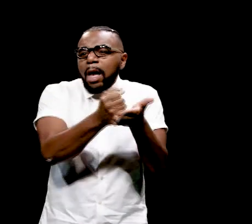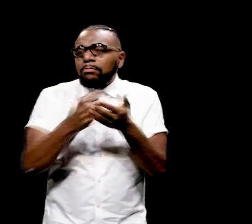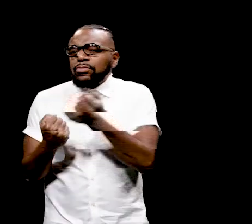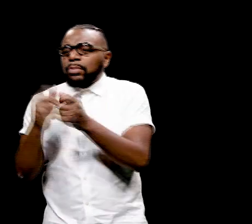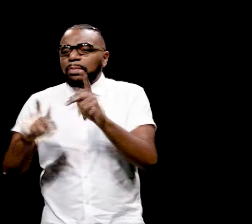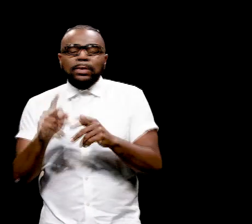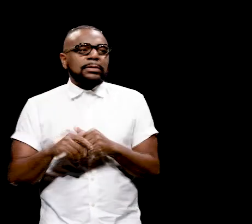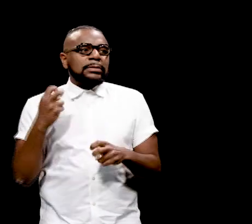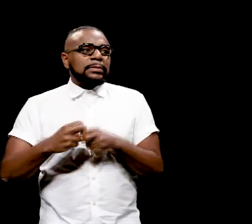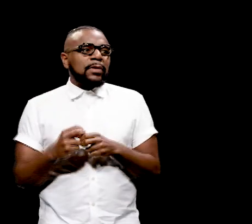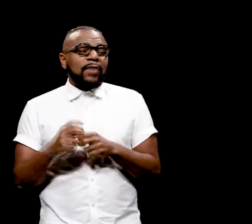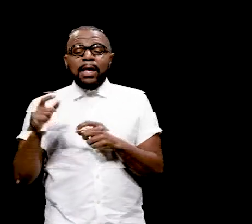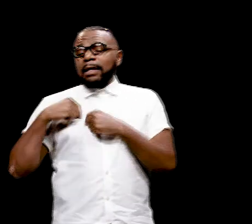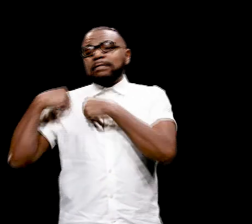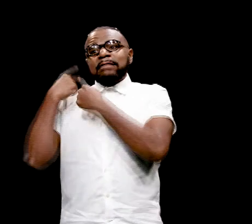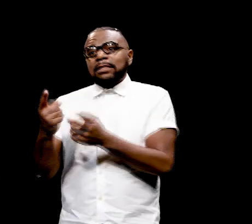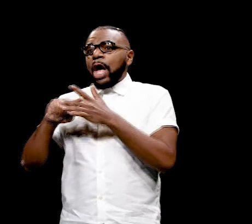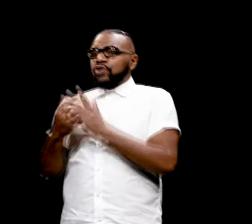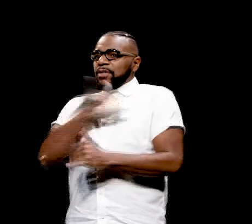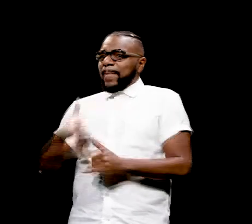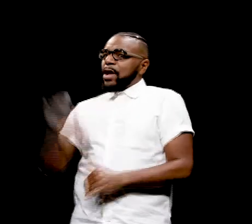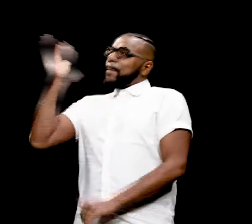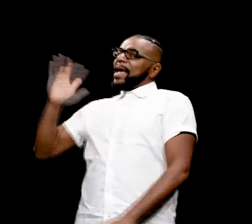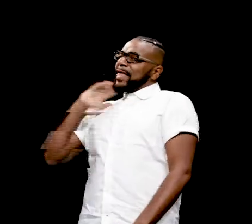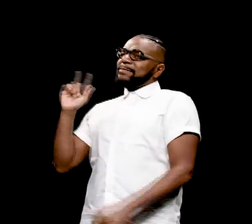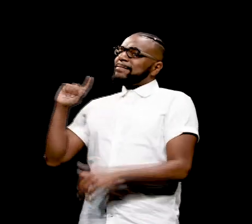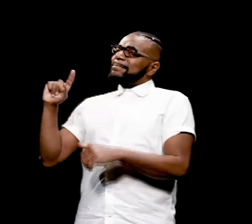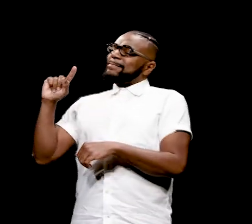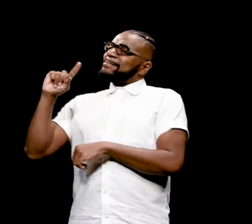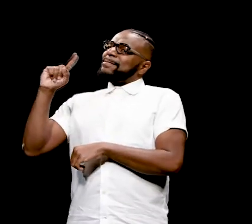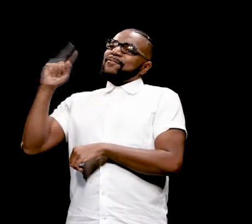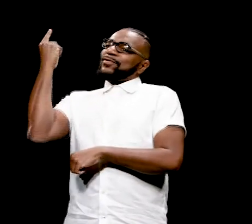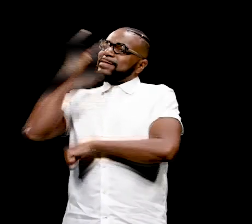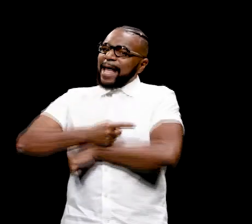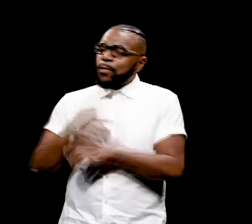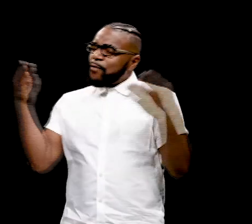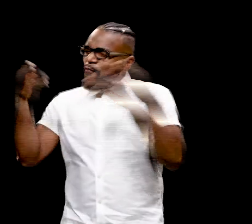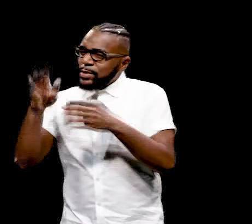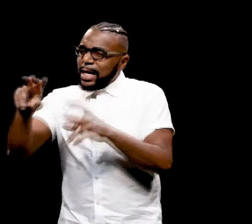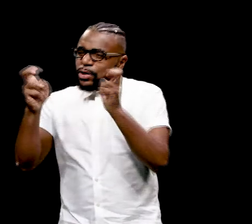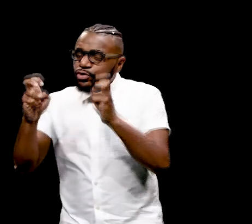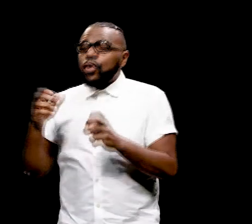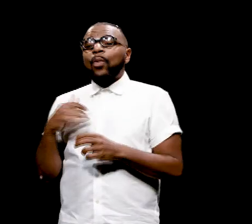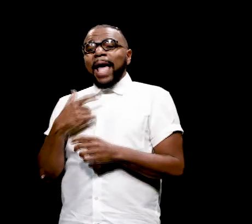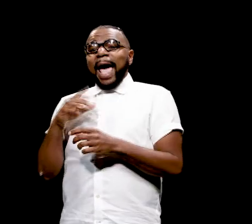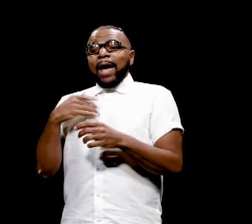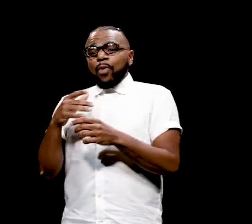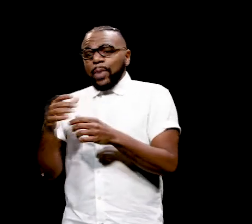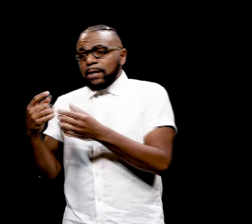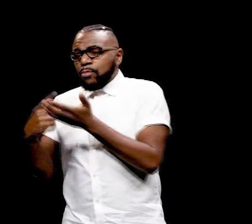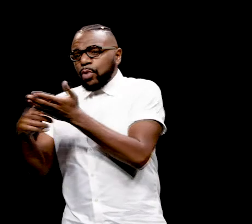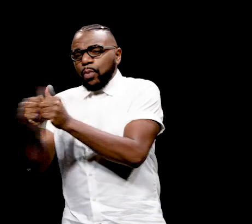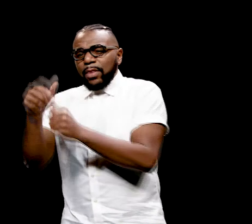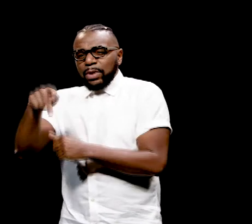my administration, since day one, has focused on this issue. We created with Prosper Portland the Inclusive Business